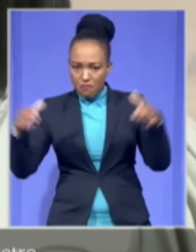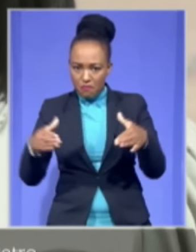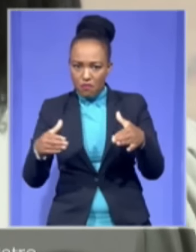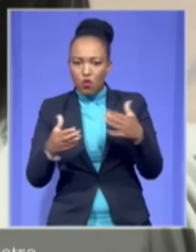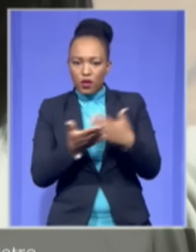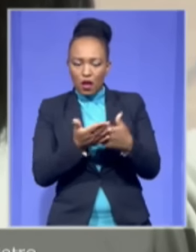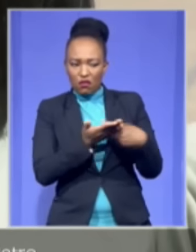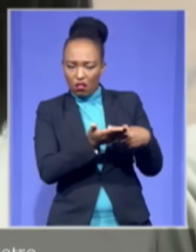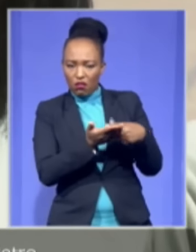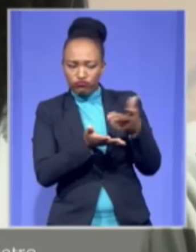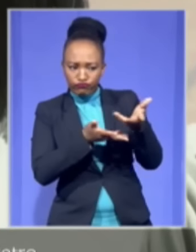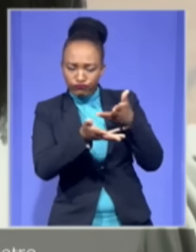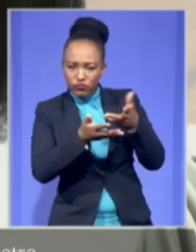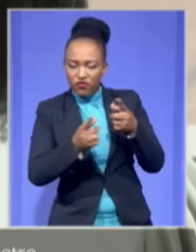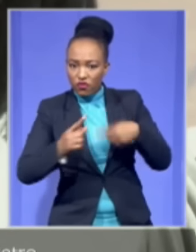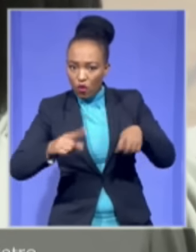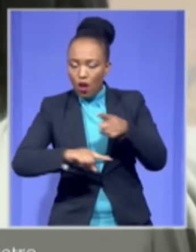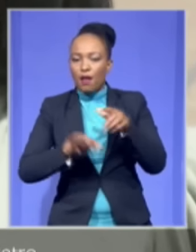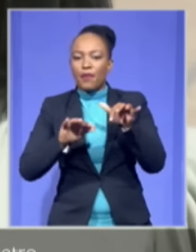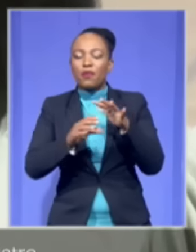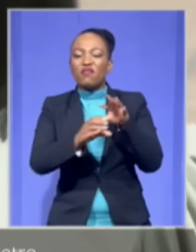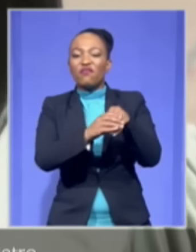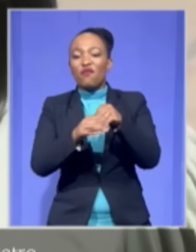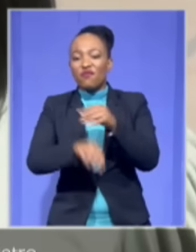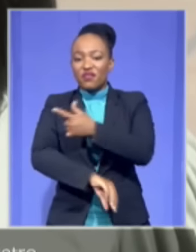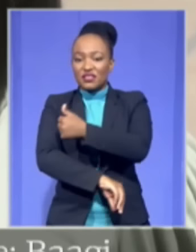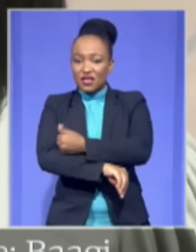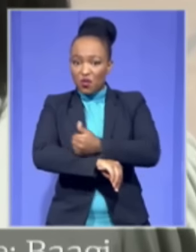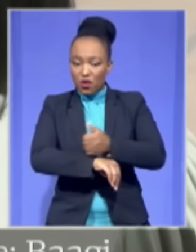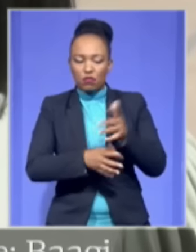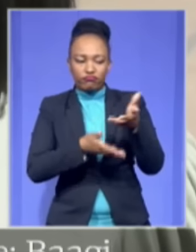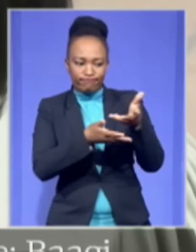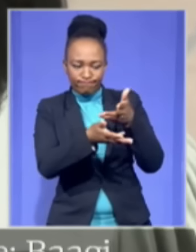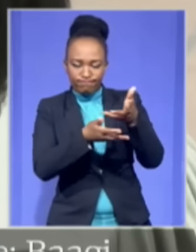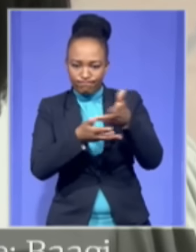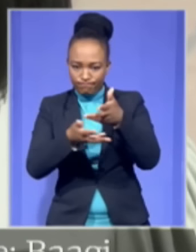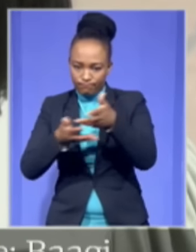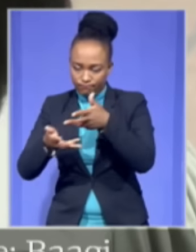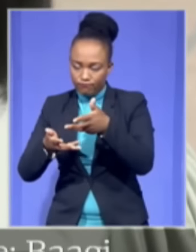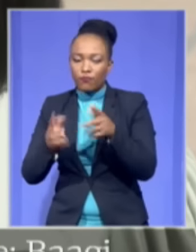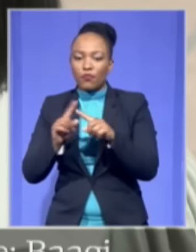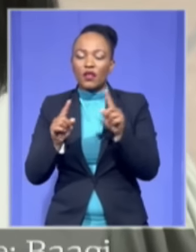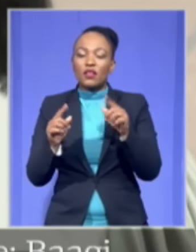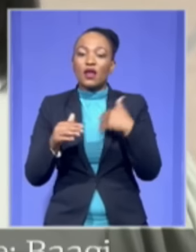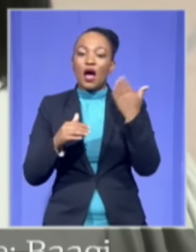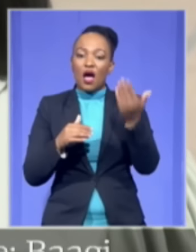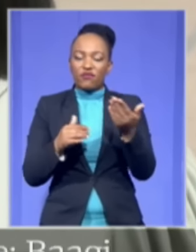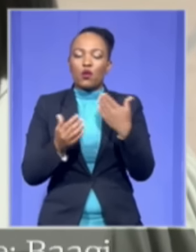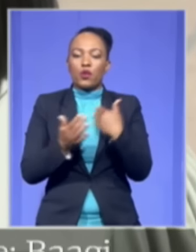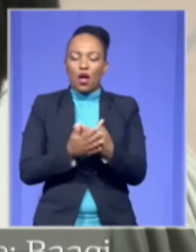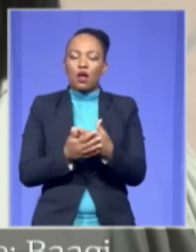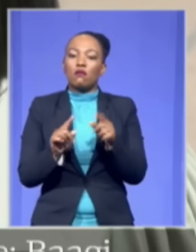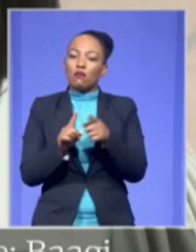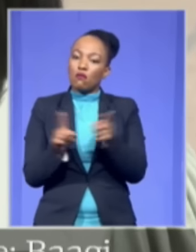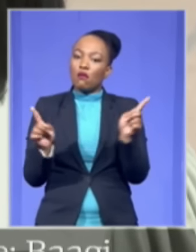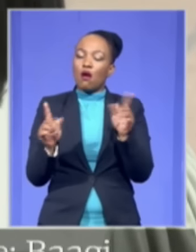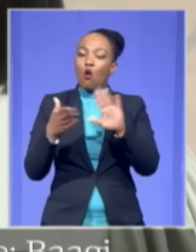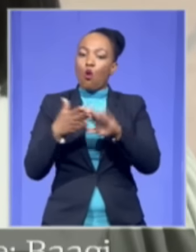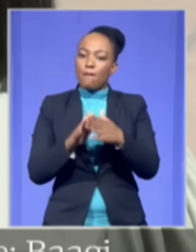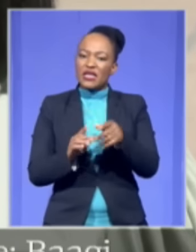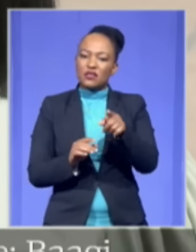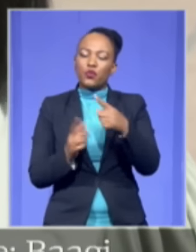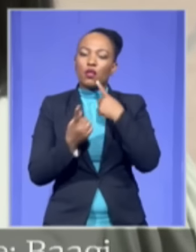engage with all the stakeholders, and then we'll come out again and give the proper statement that what is